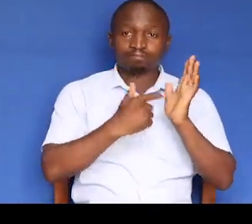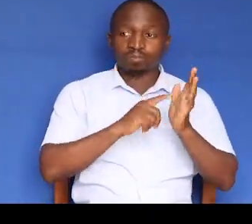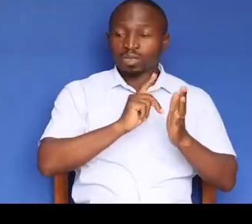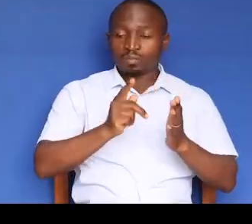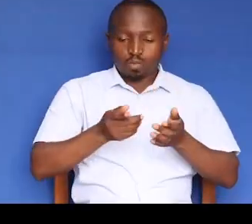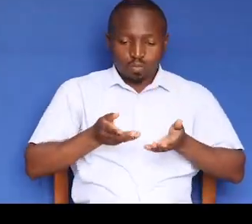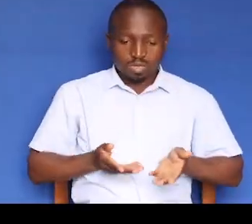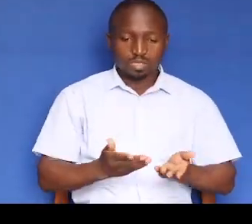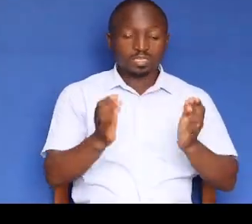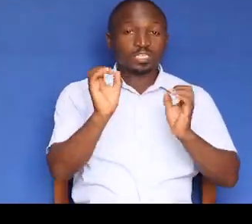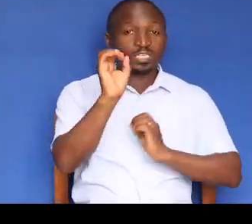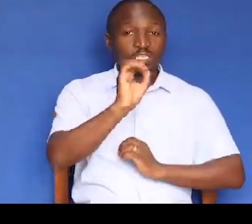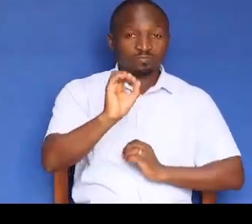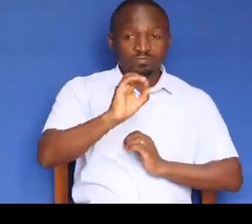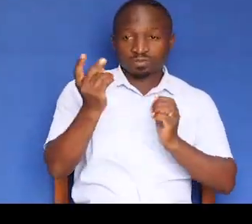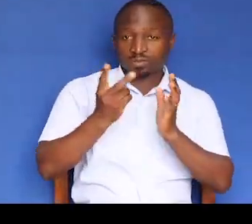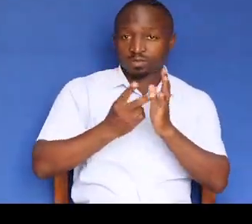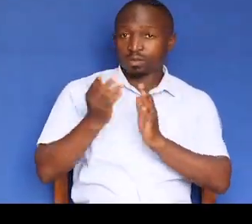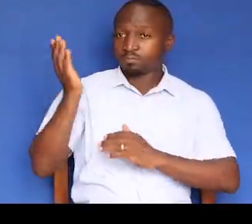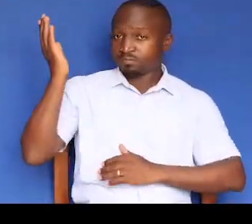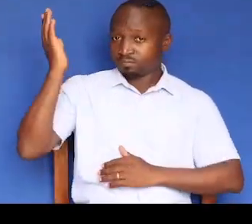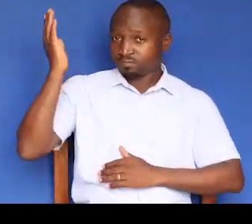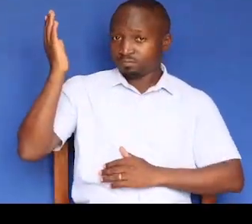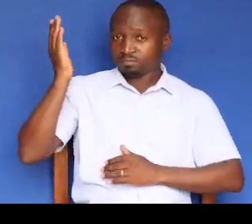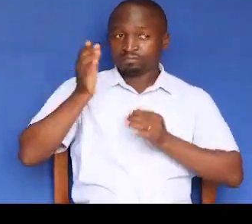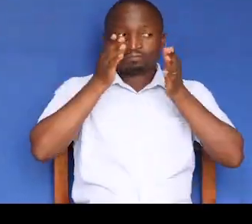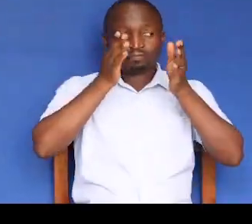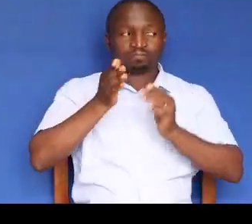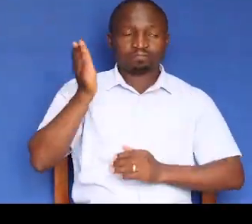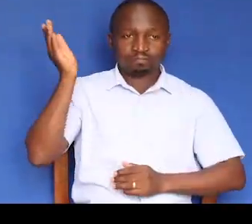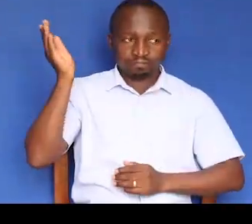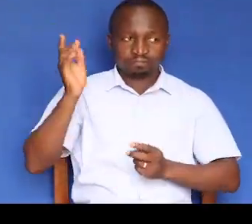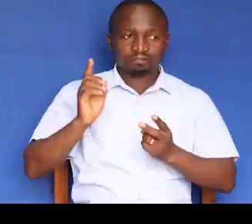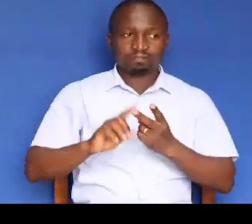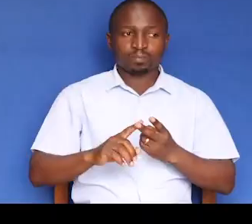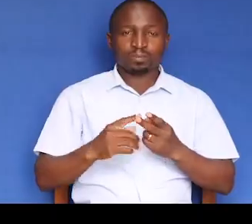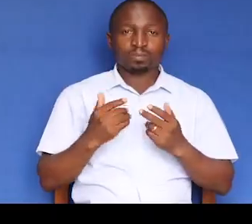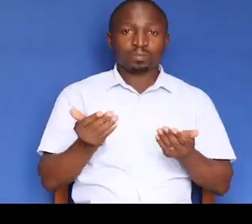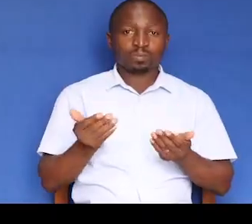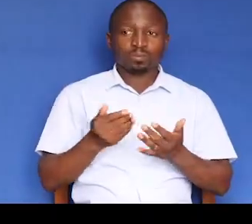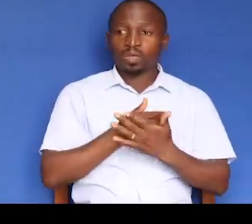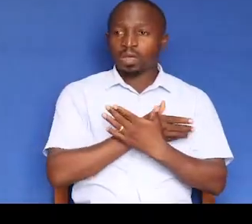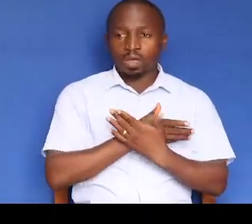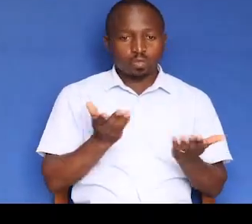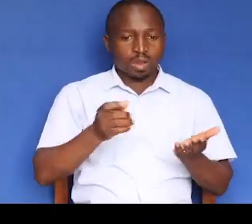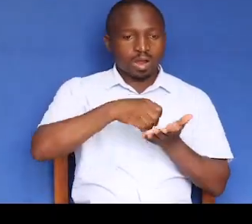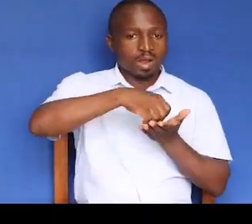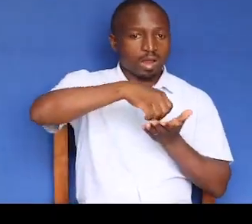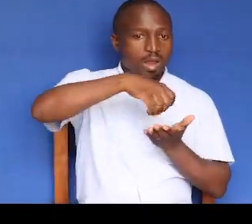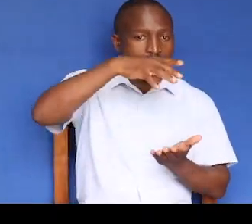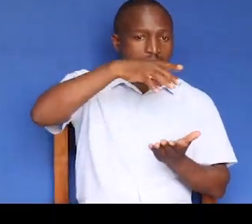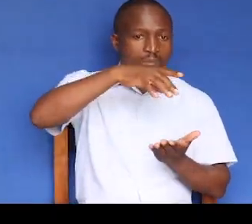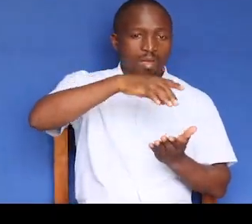means if production is at 0, like this, if production is at 0, there is no variable